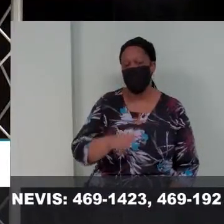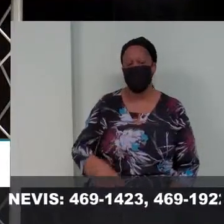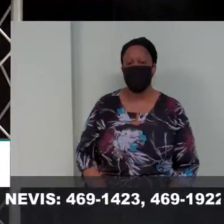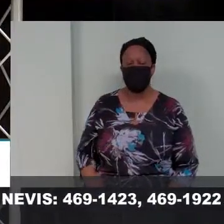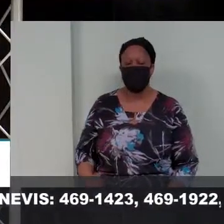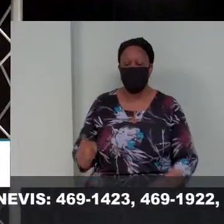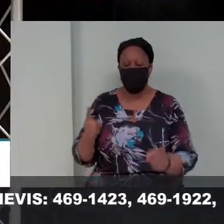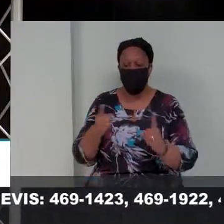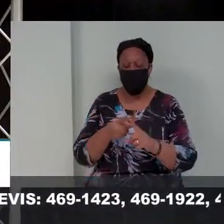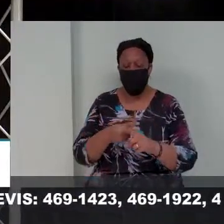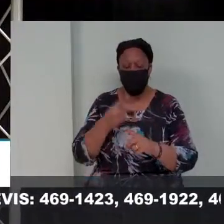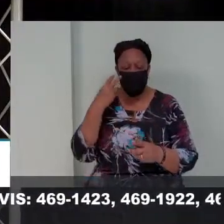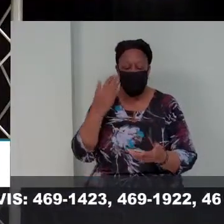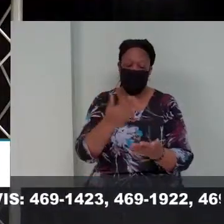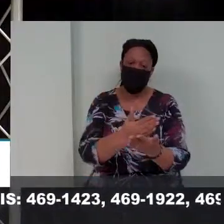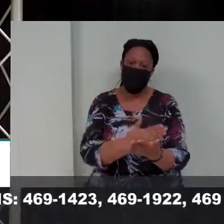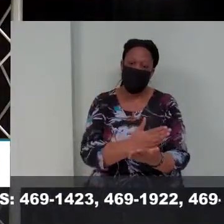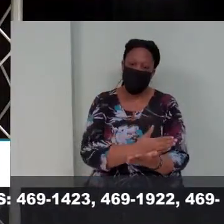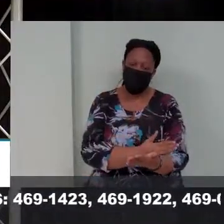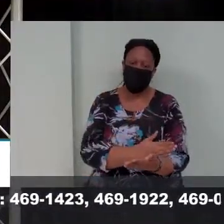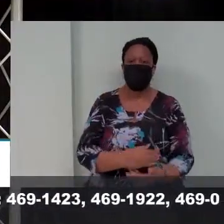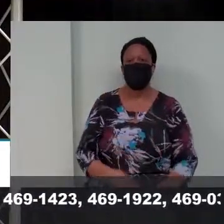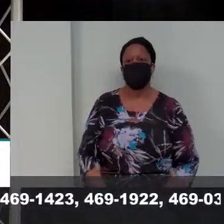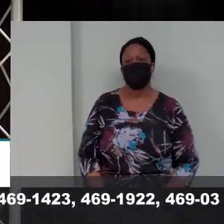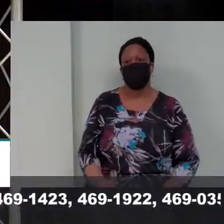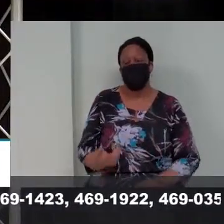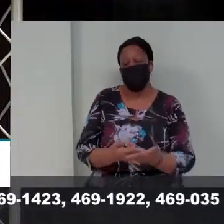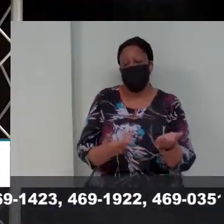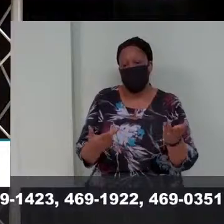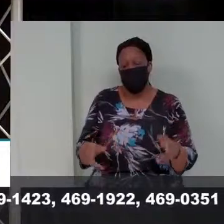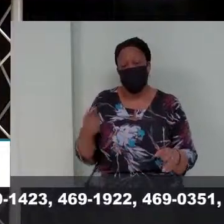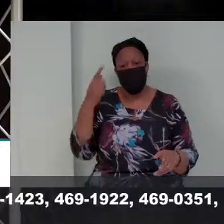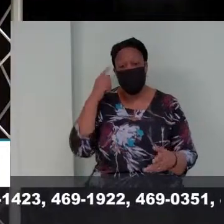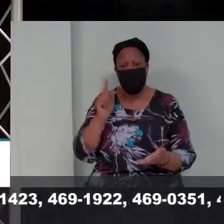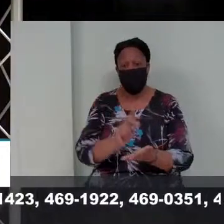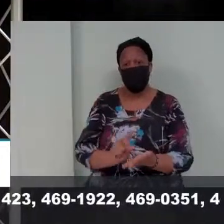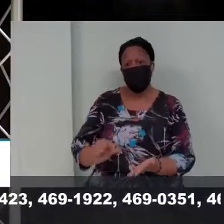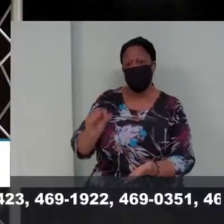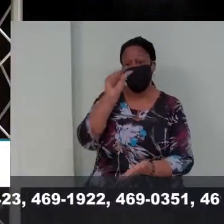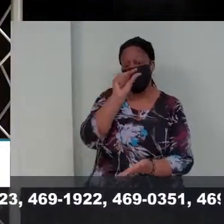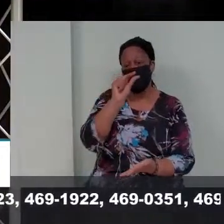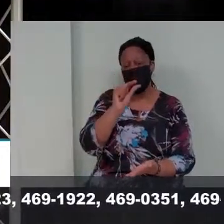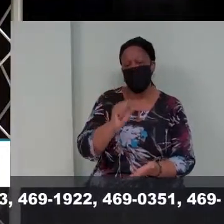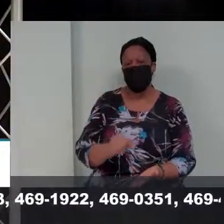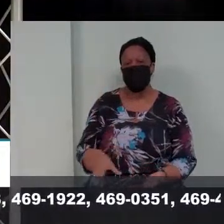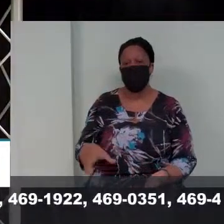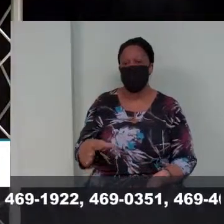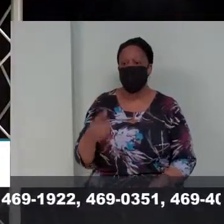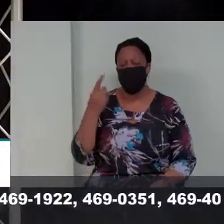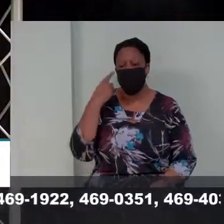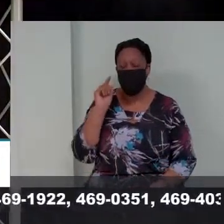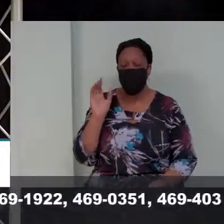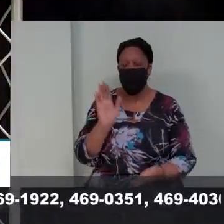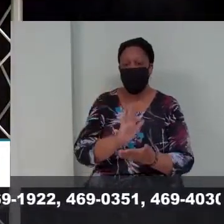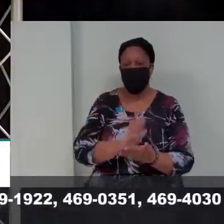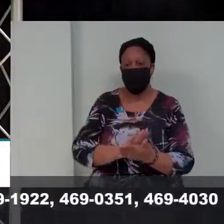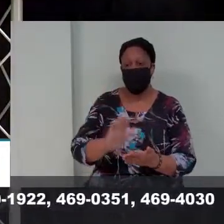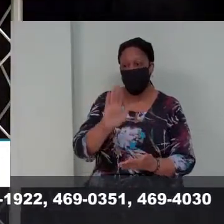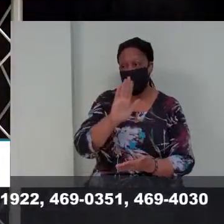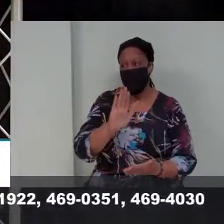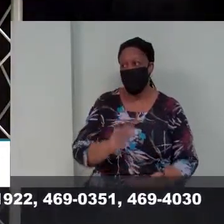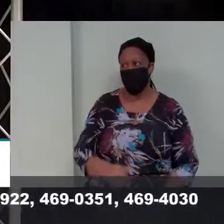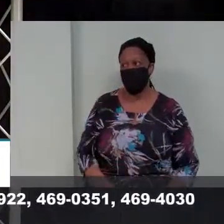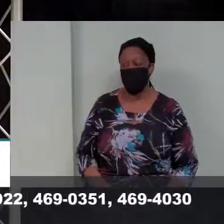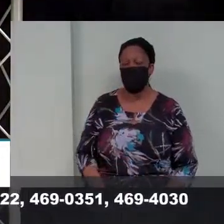college's 2020 commencement ceremony. The college was advised that we must continue